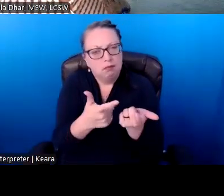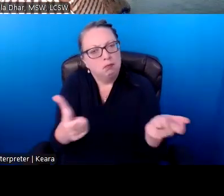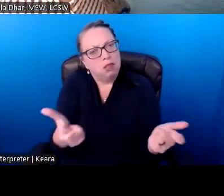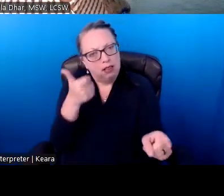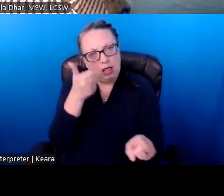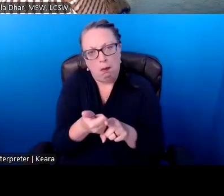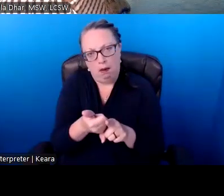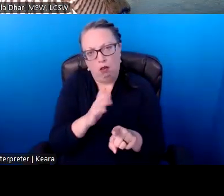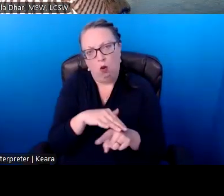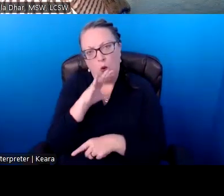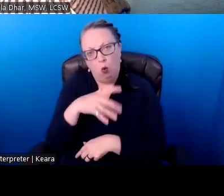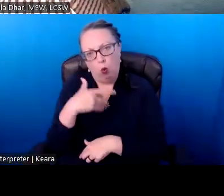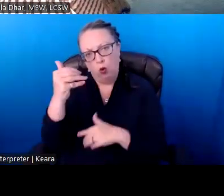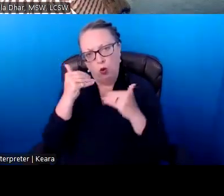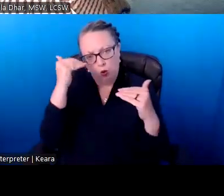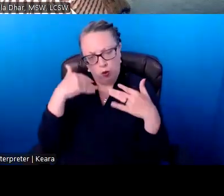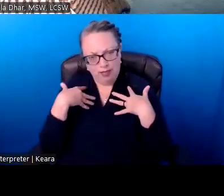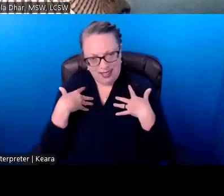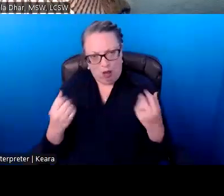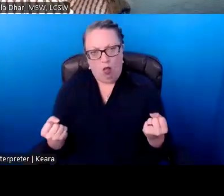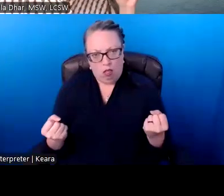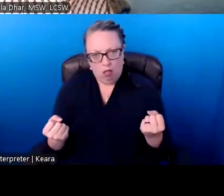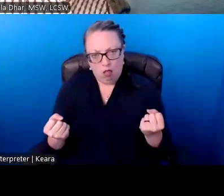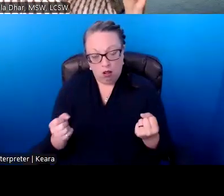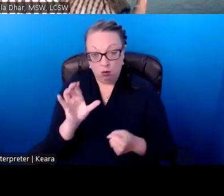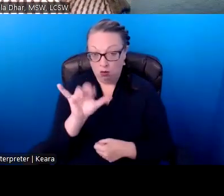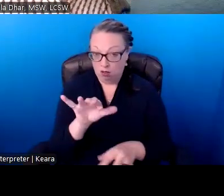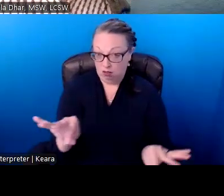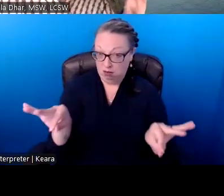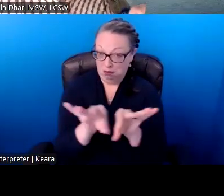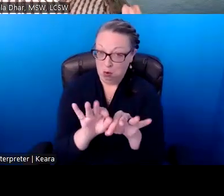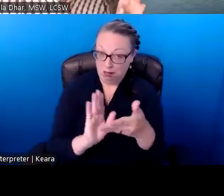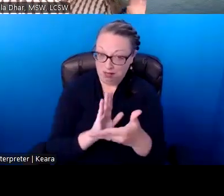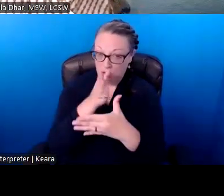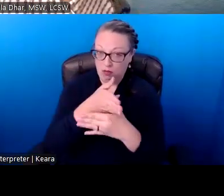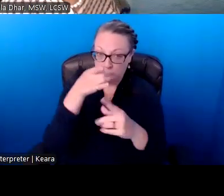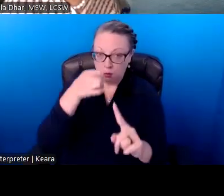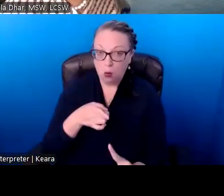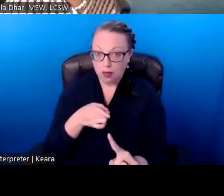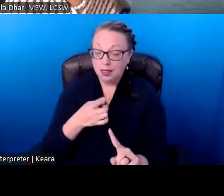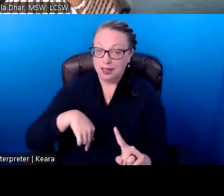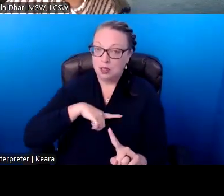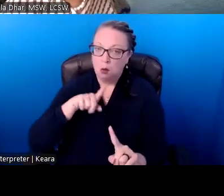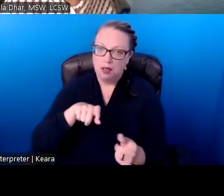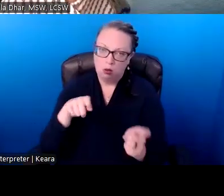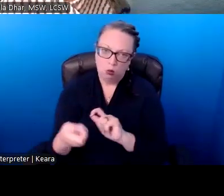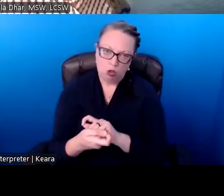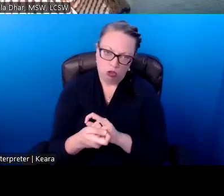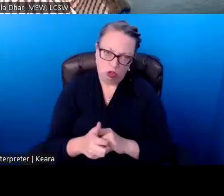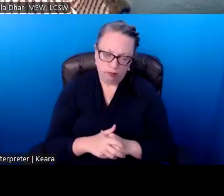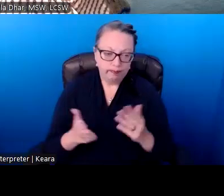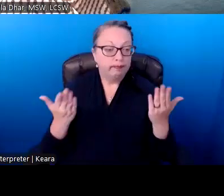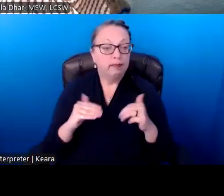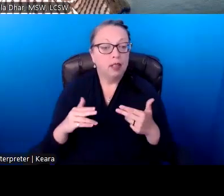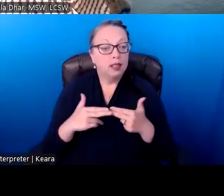older adult health and well-being. So that's a significant intervention point that we need to change. Next